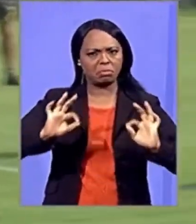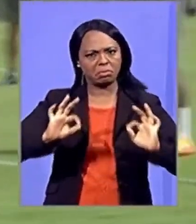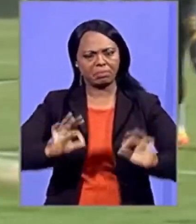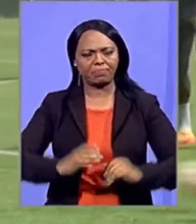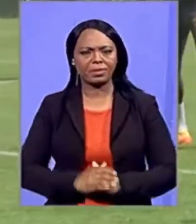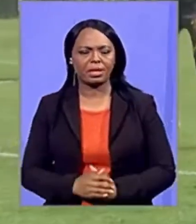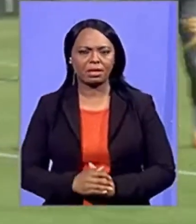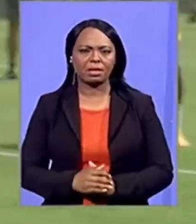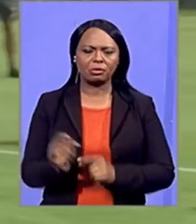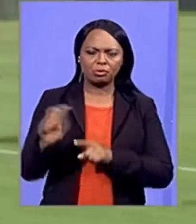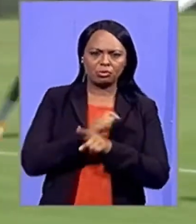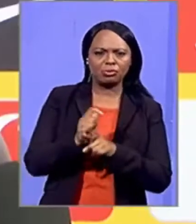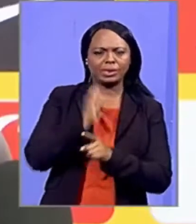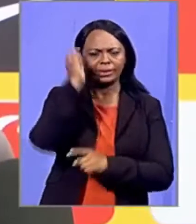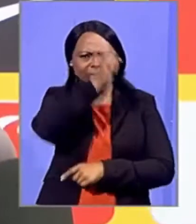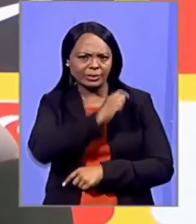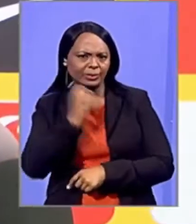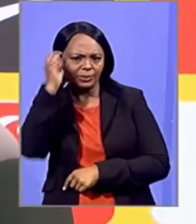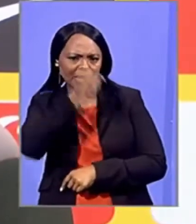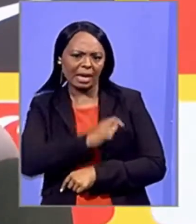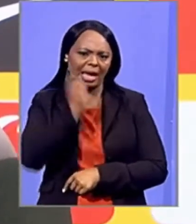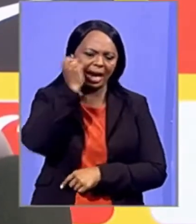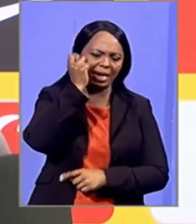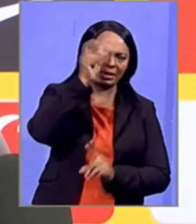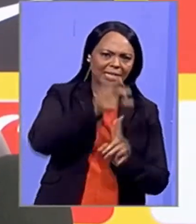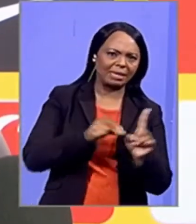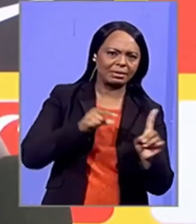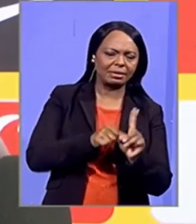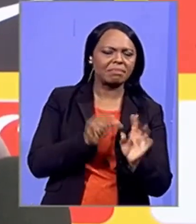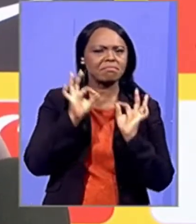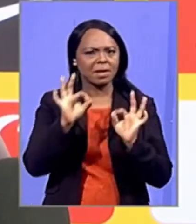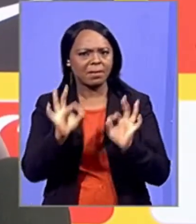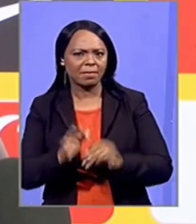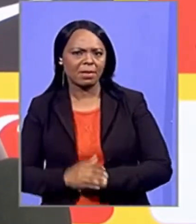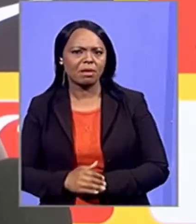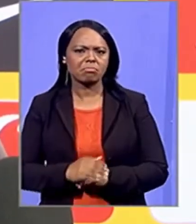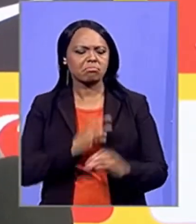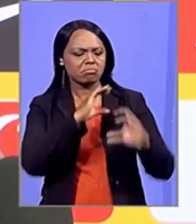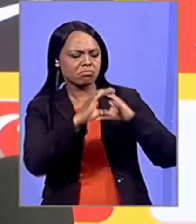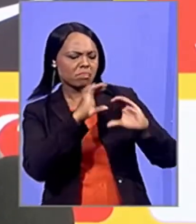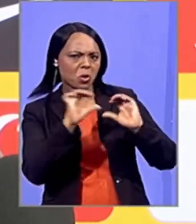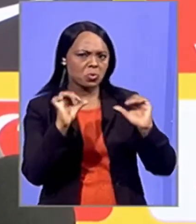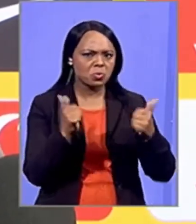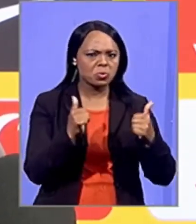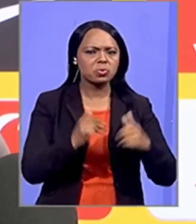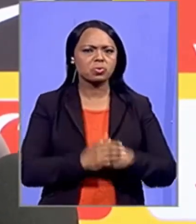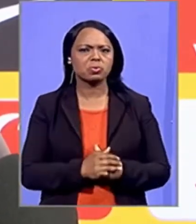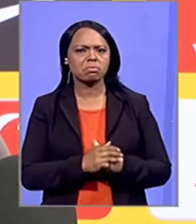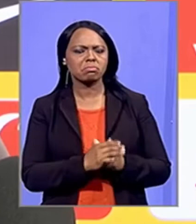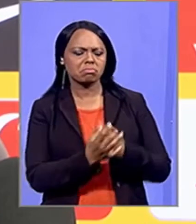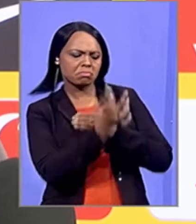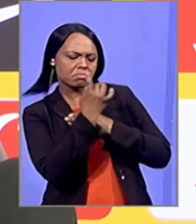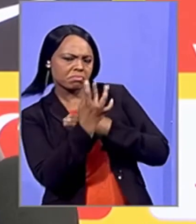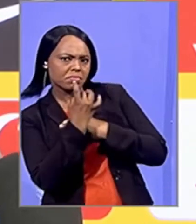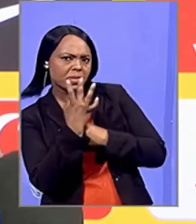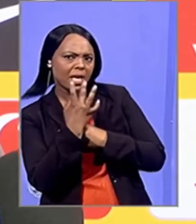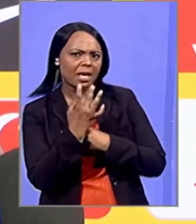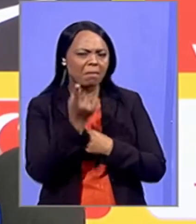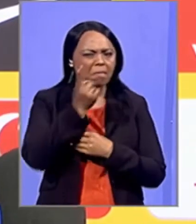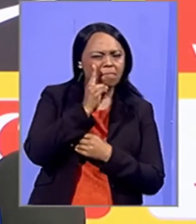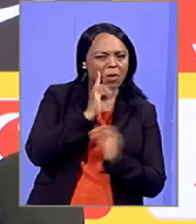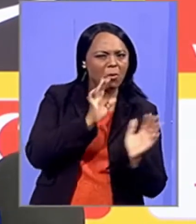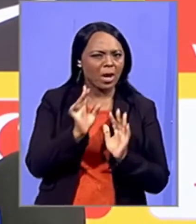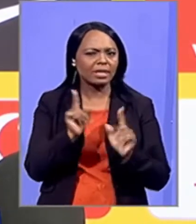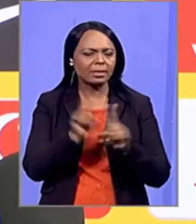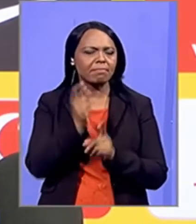We do train. I do understand him in training. We do communicate. He tells me what he sees, and